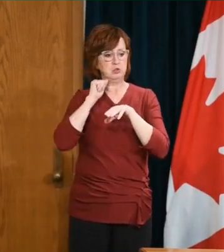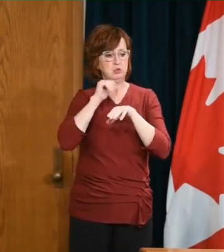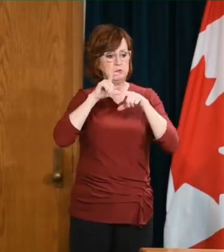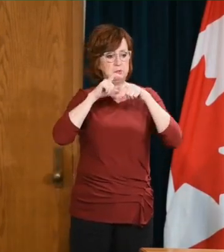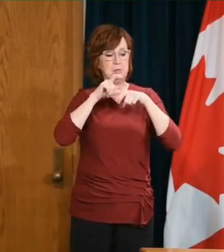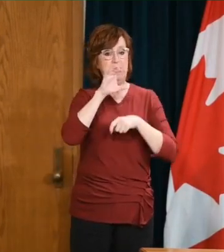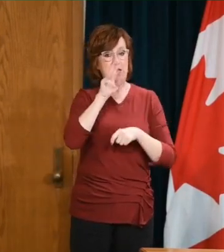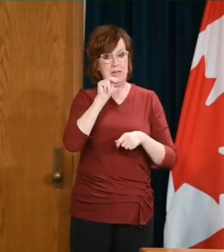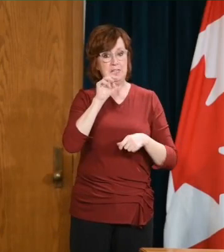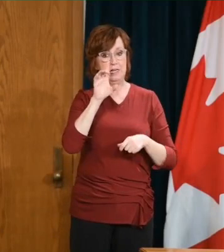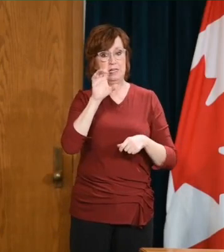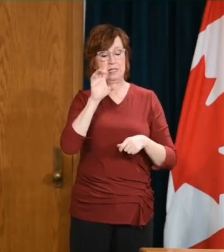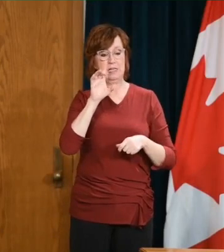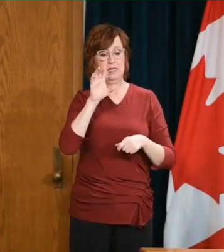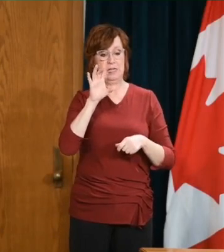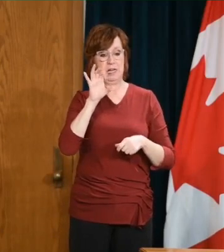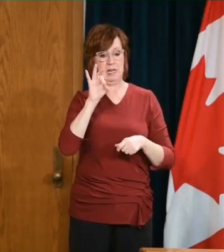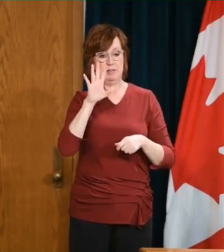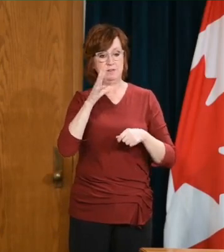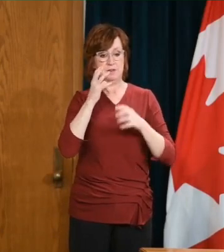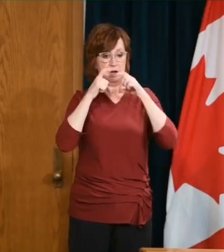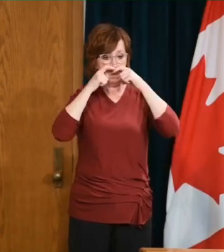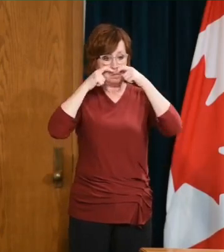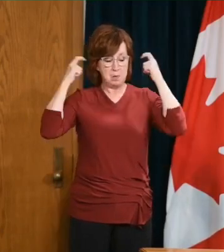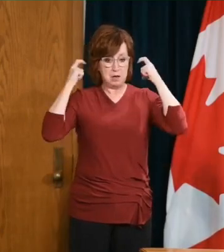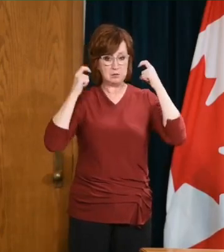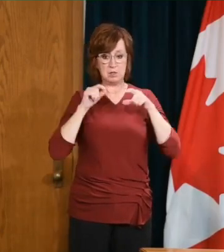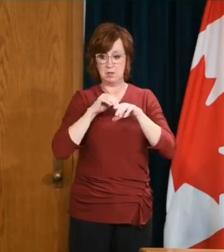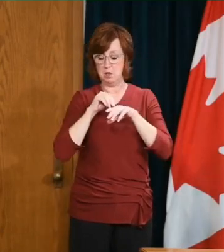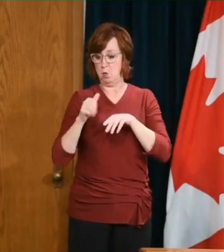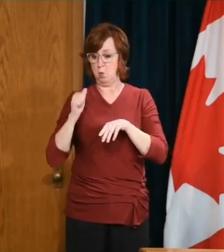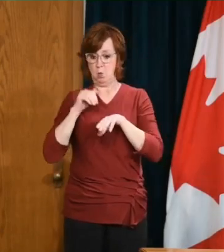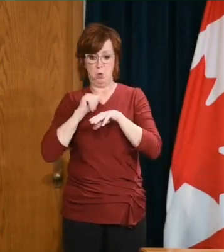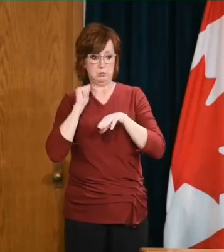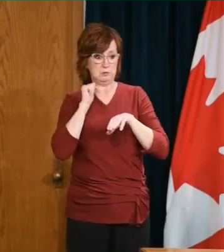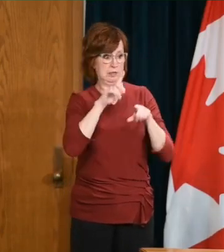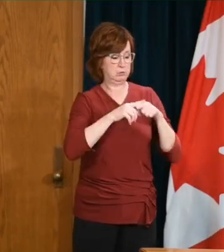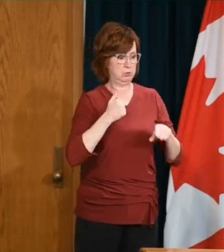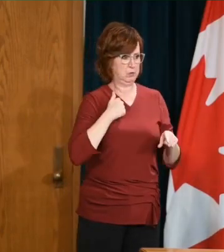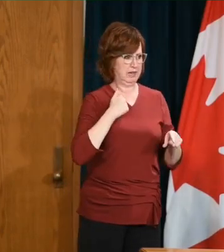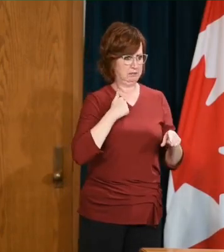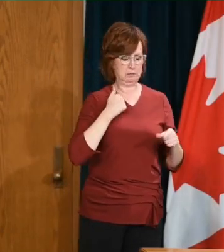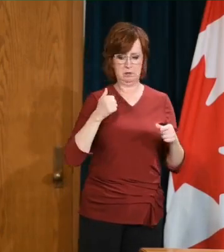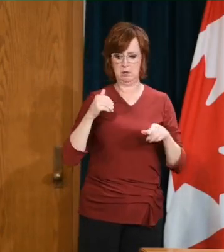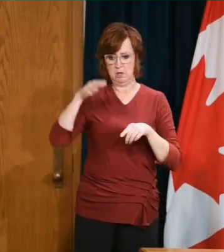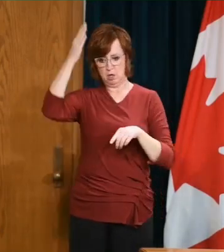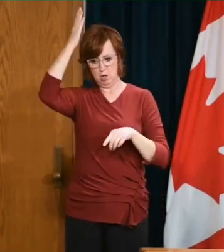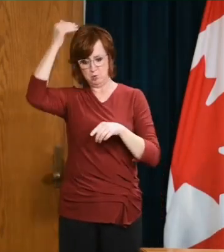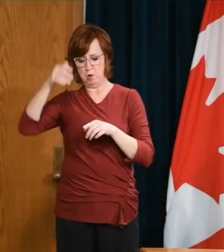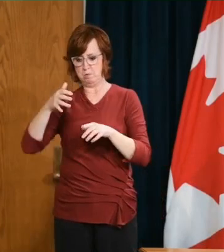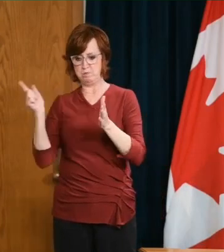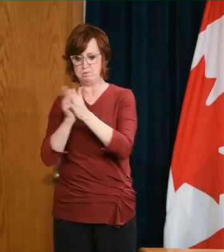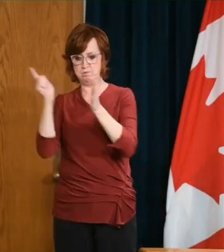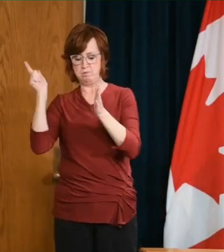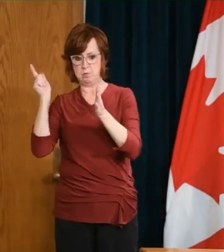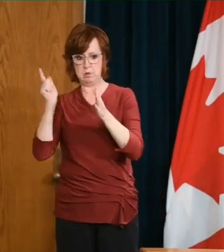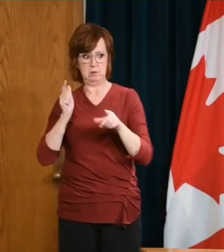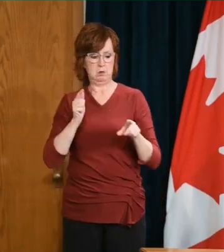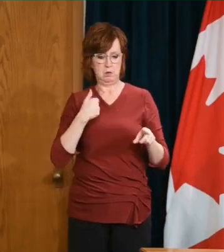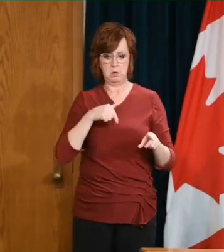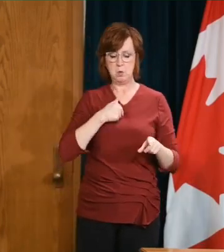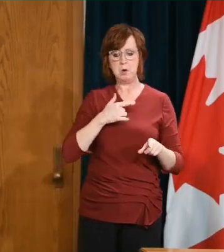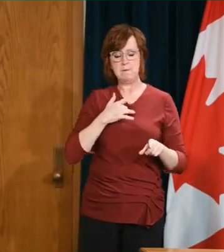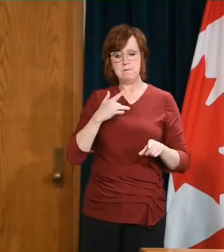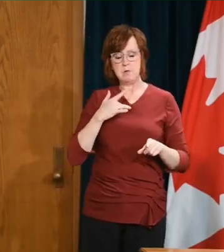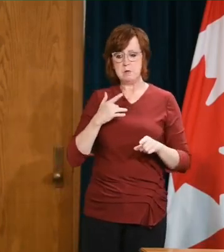Canada. This decision is nothing short of a betrayal of our two great nations' shared history of working together